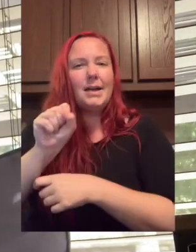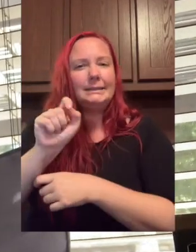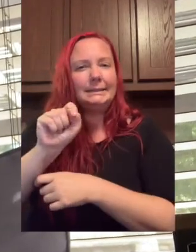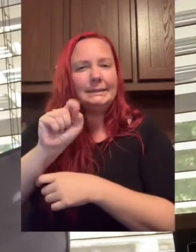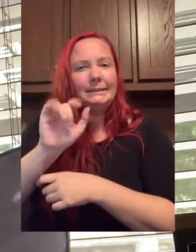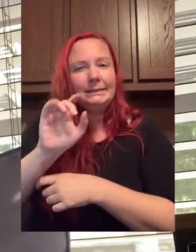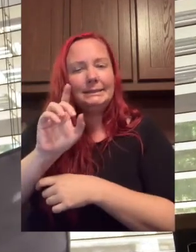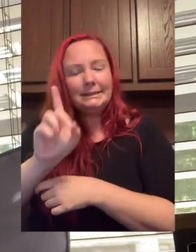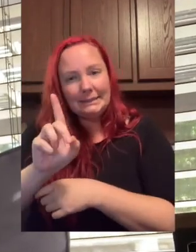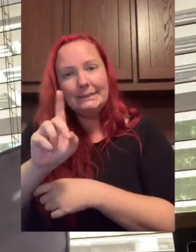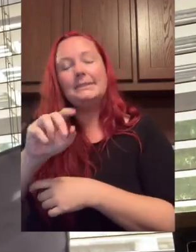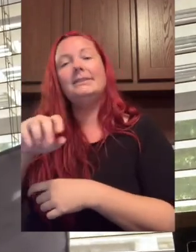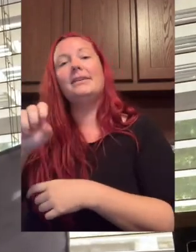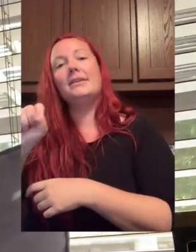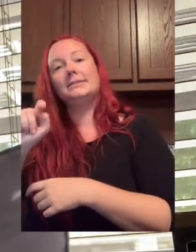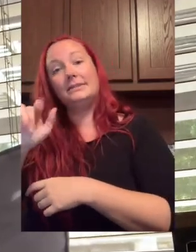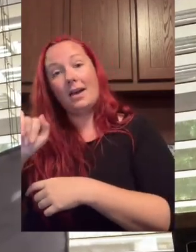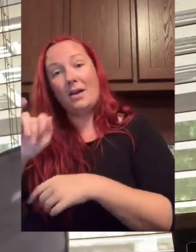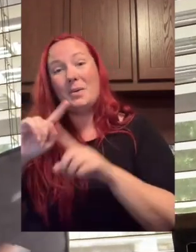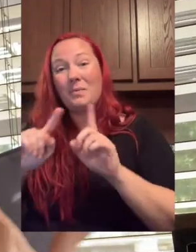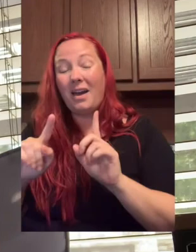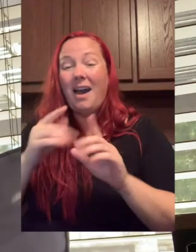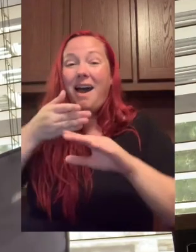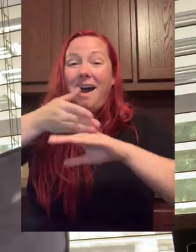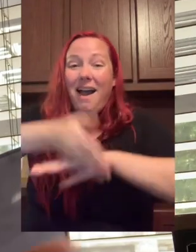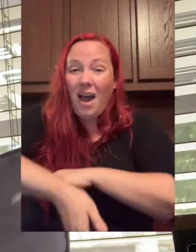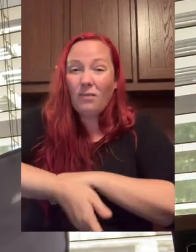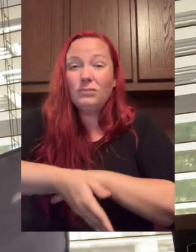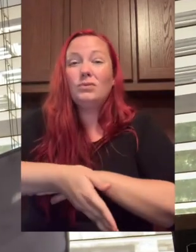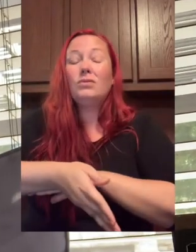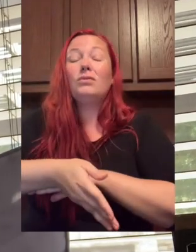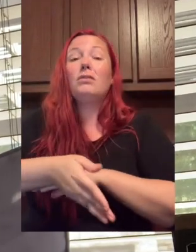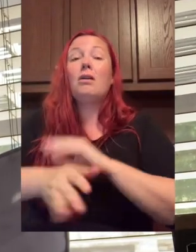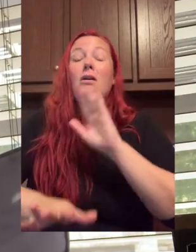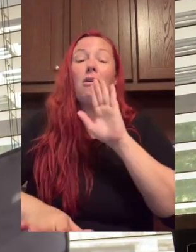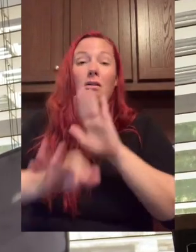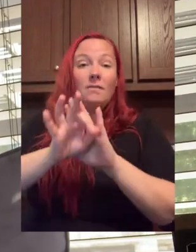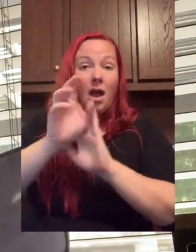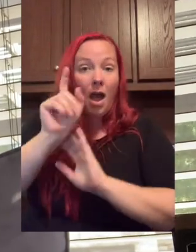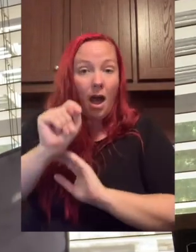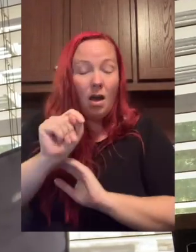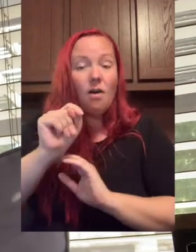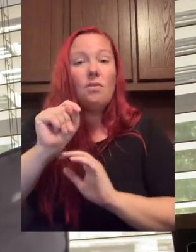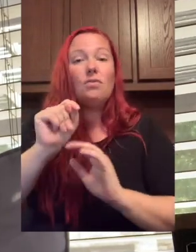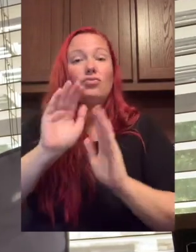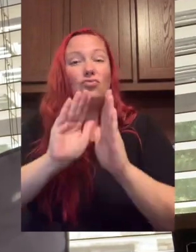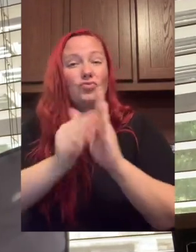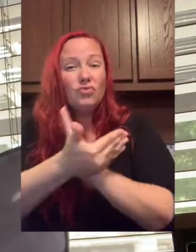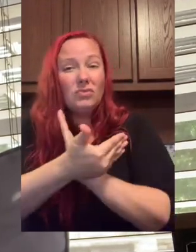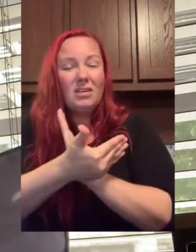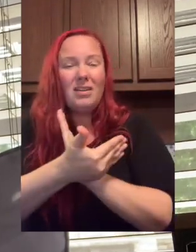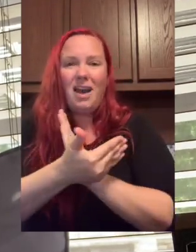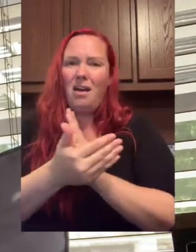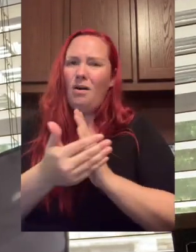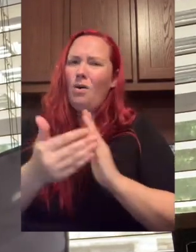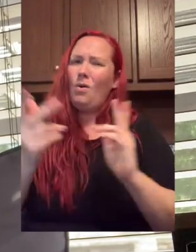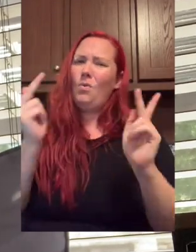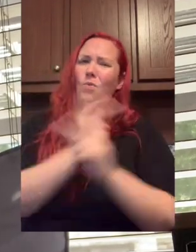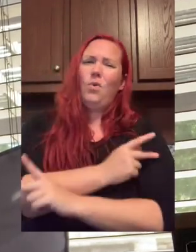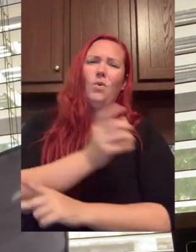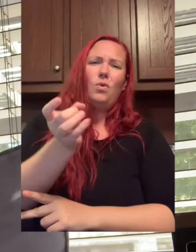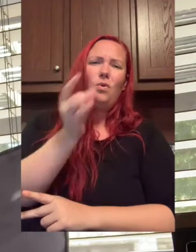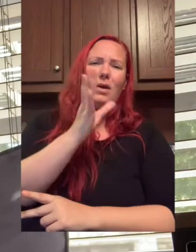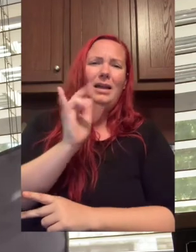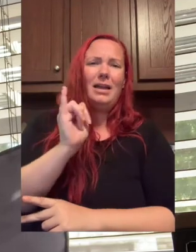anyone else. So they didn't realize they were at risk. Specifically, the talk was about managing STDs and STIs.